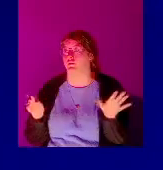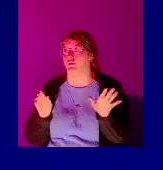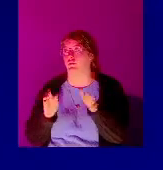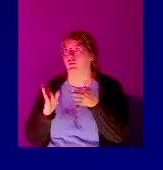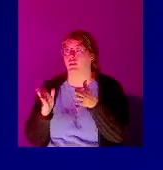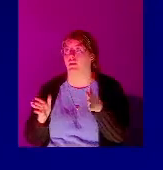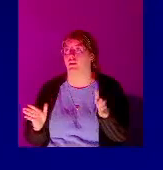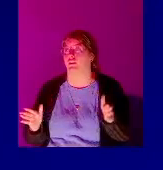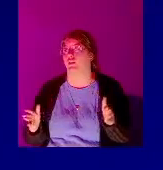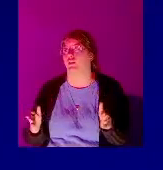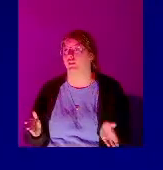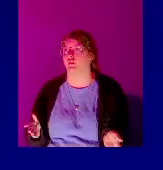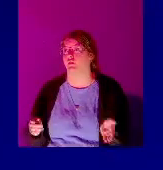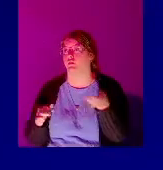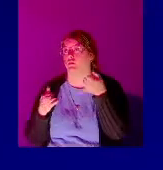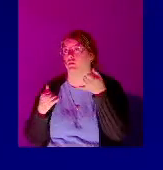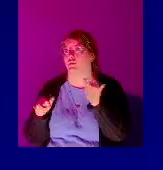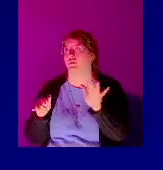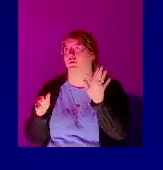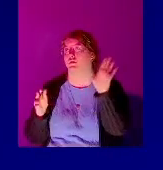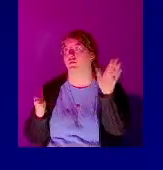way.